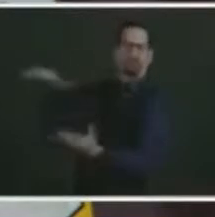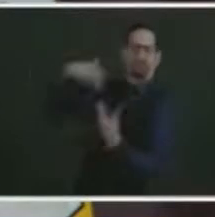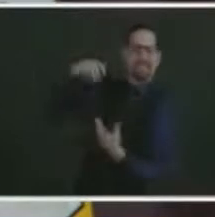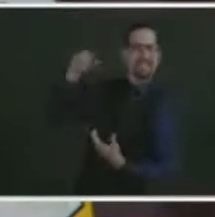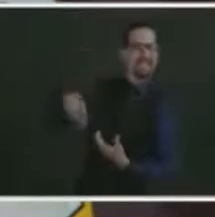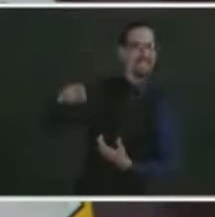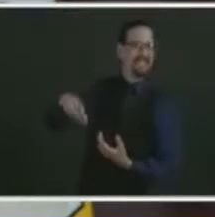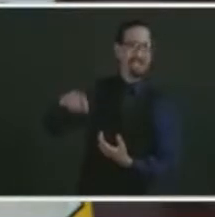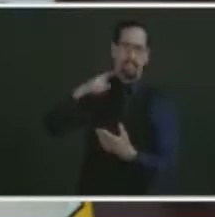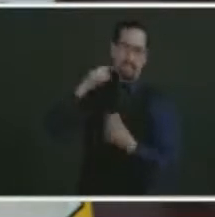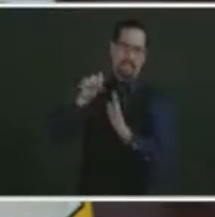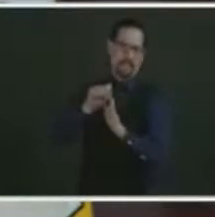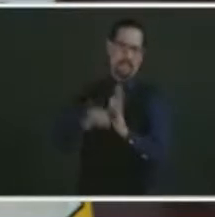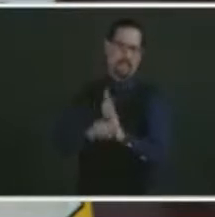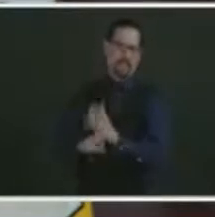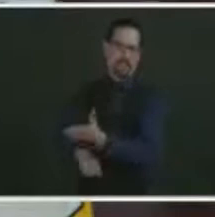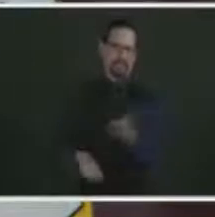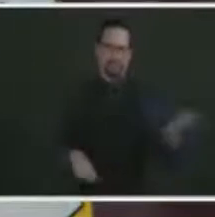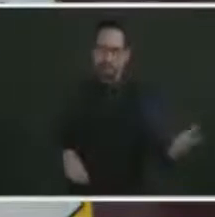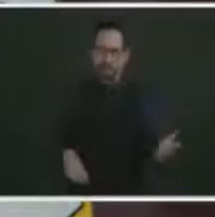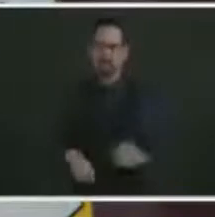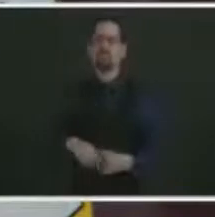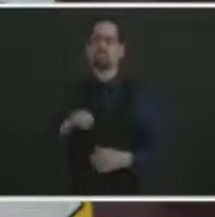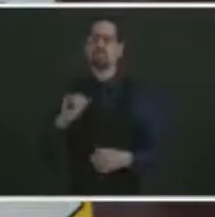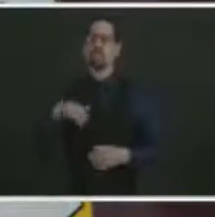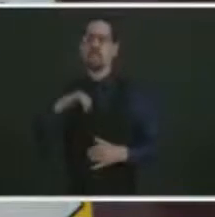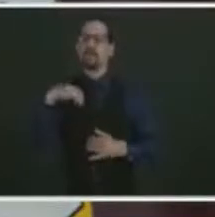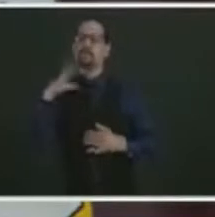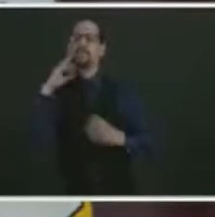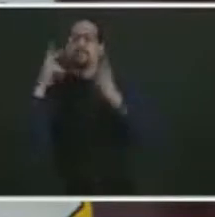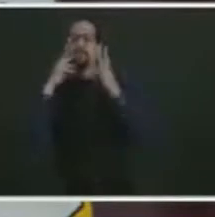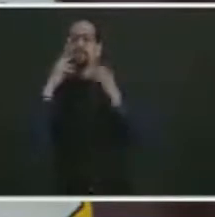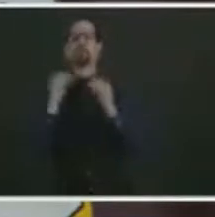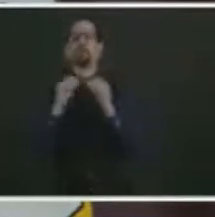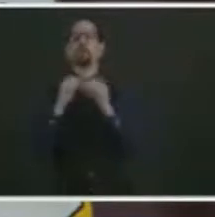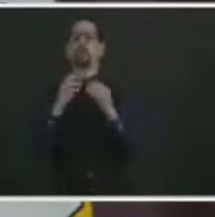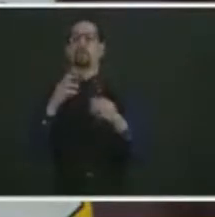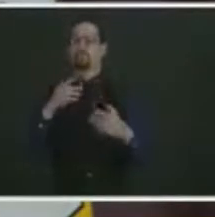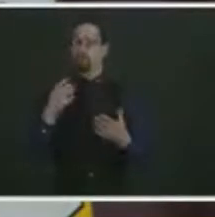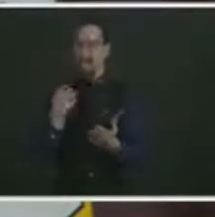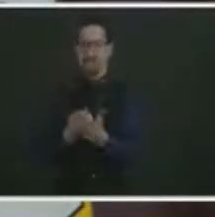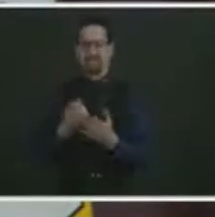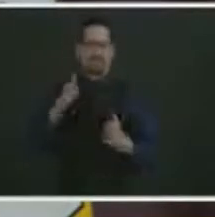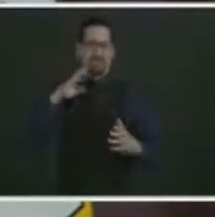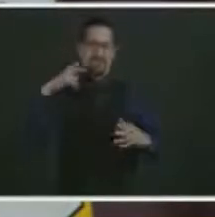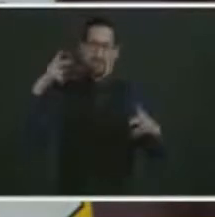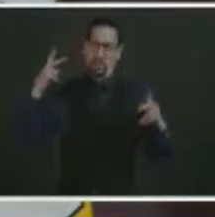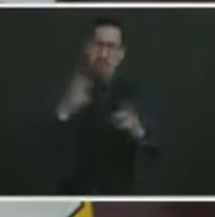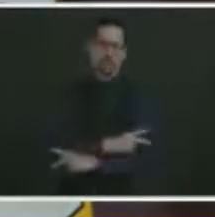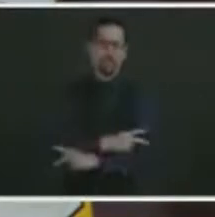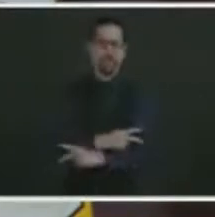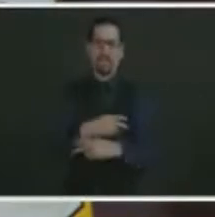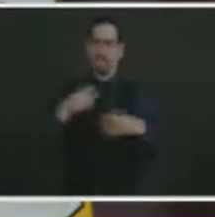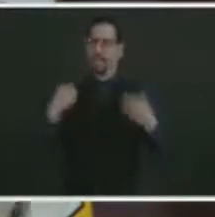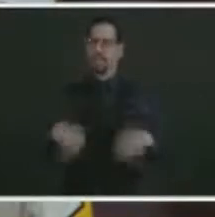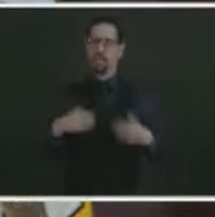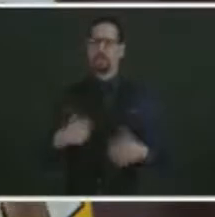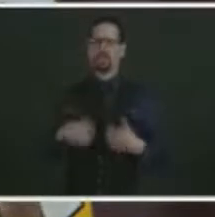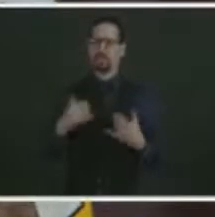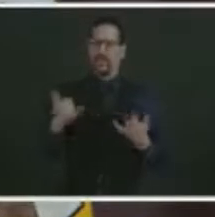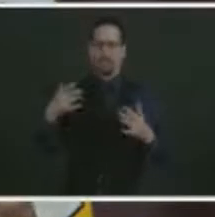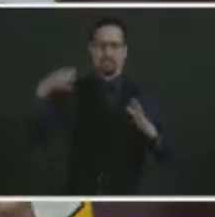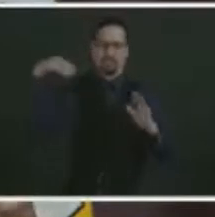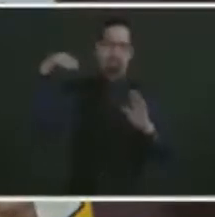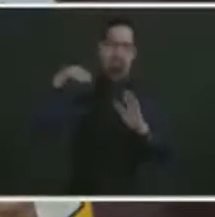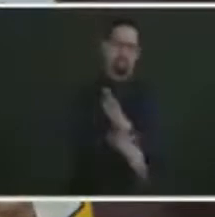lot of, much worse economic conditions. So we're in a recession now. Our ability to pull ourselves